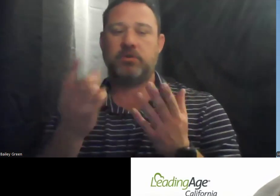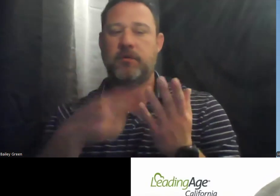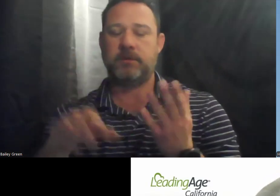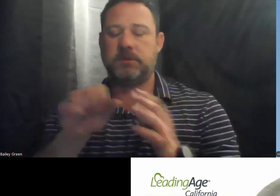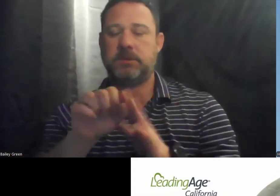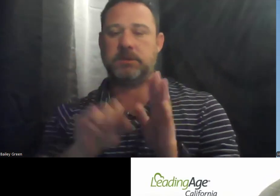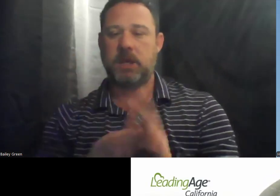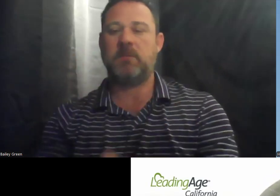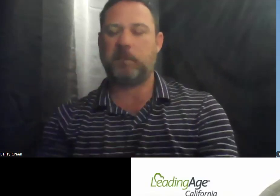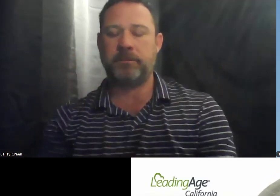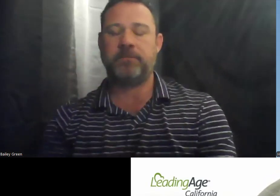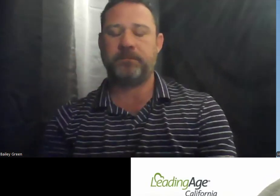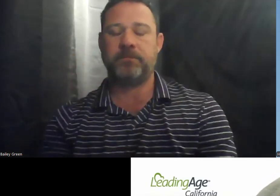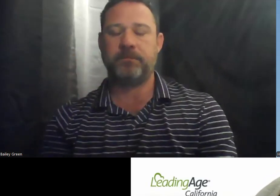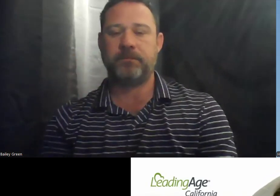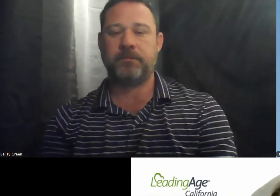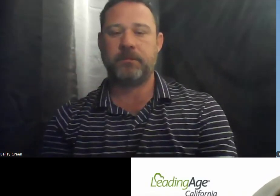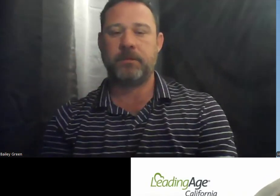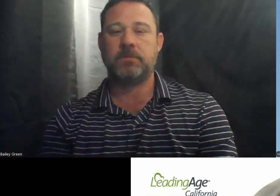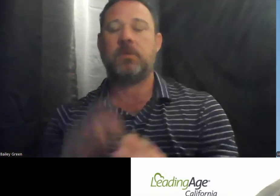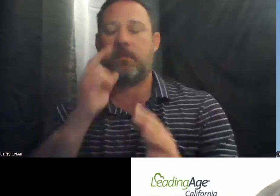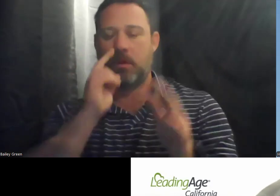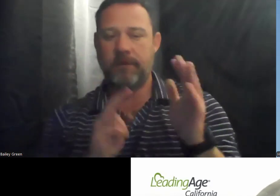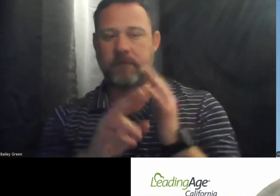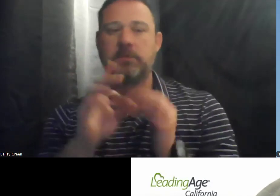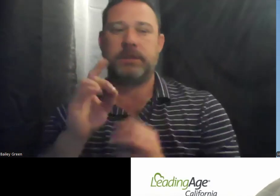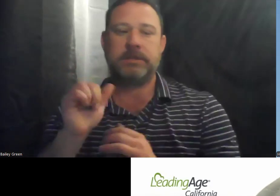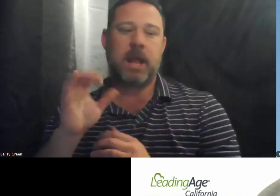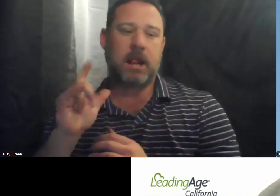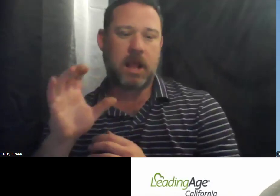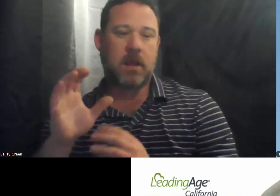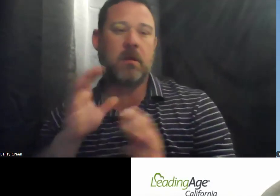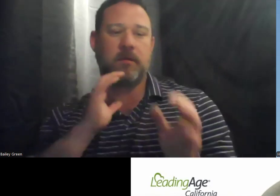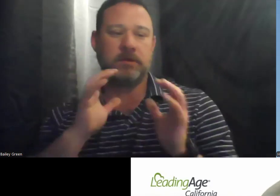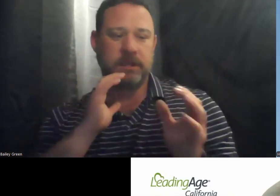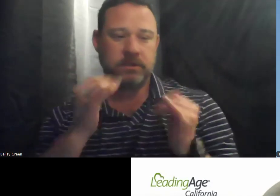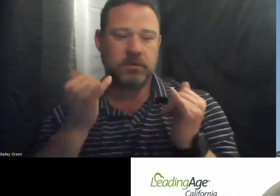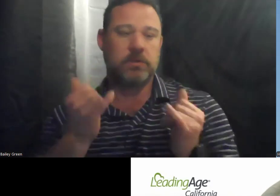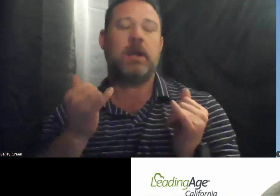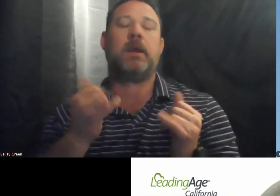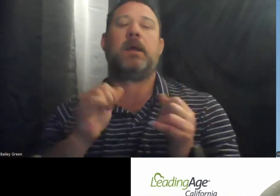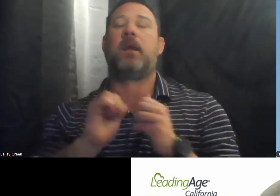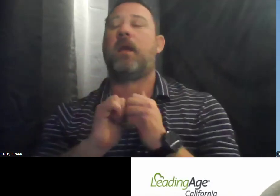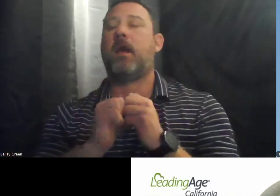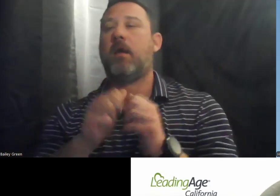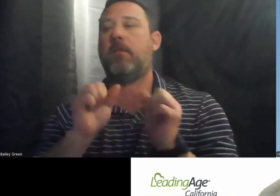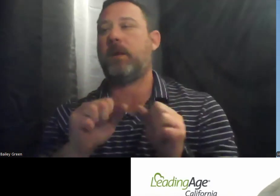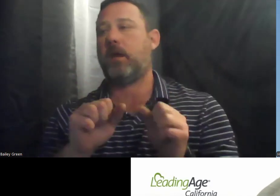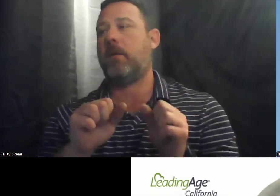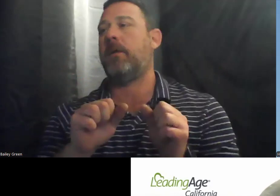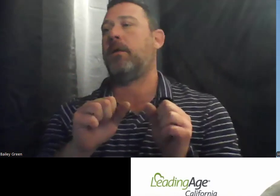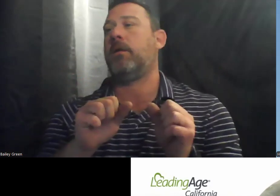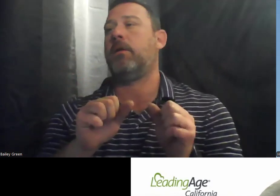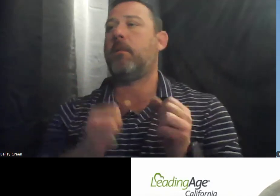So I'm looking forward to the rest of the DACLAC conversation today, and also how we might be able to be the